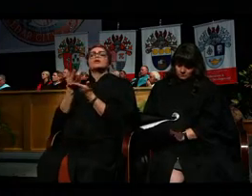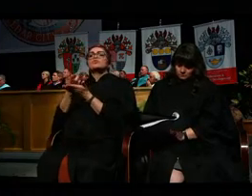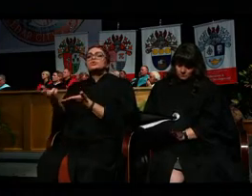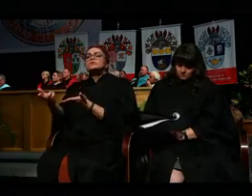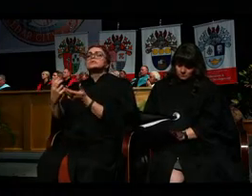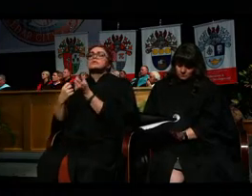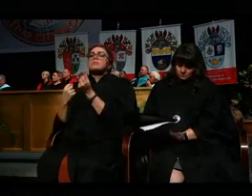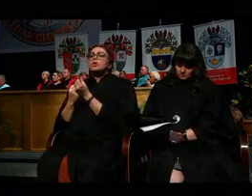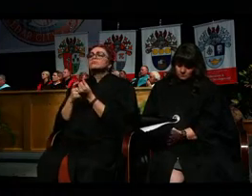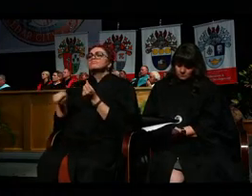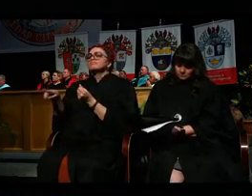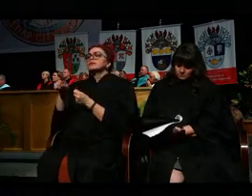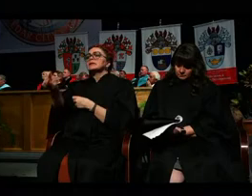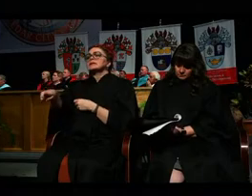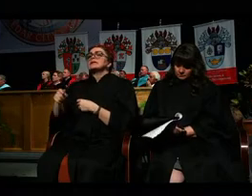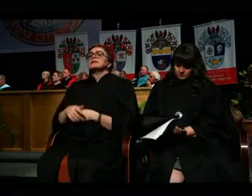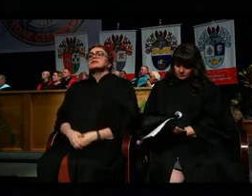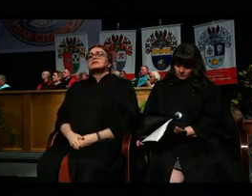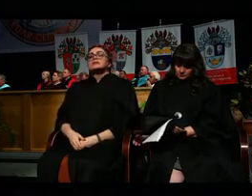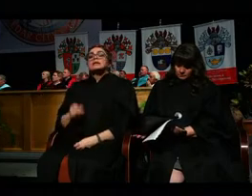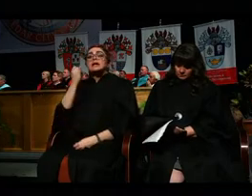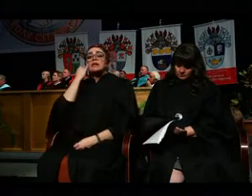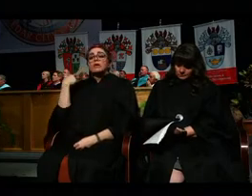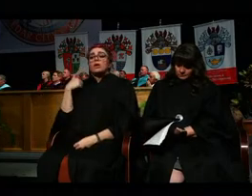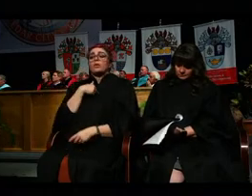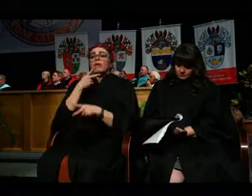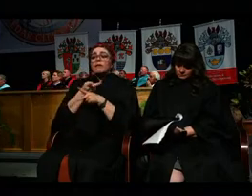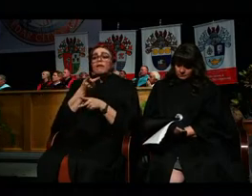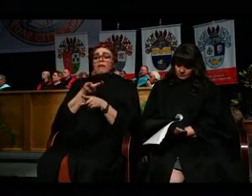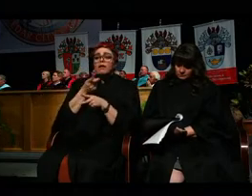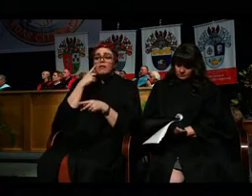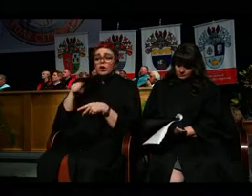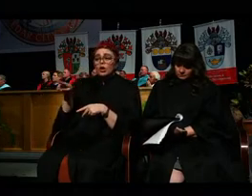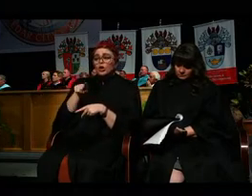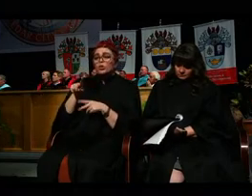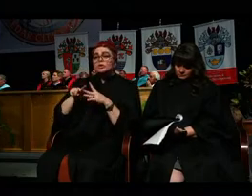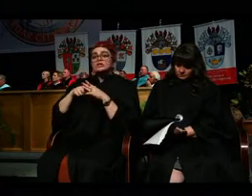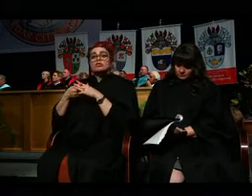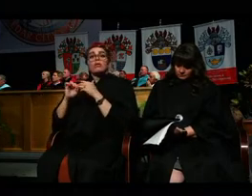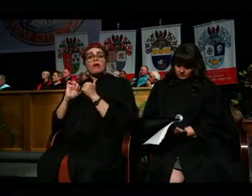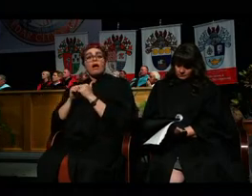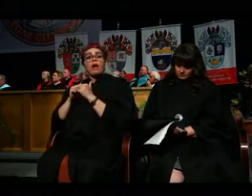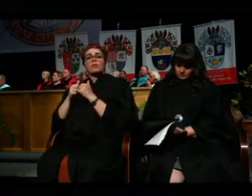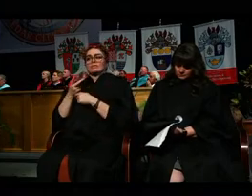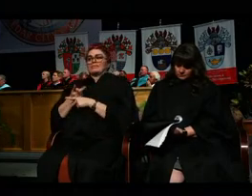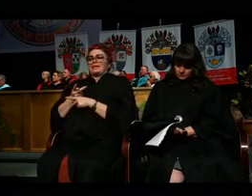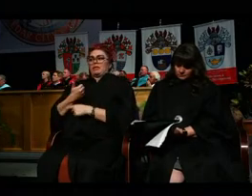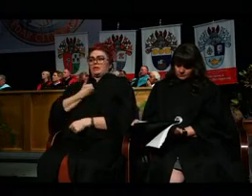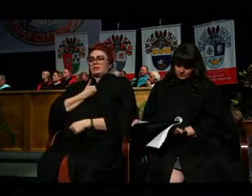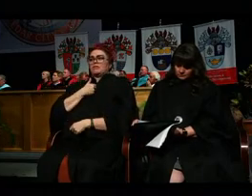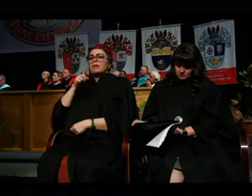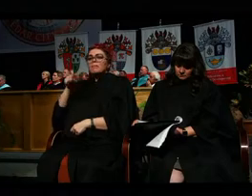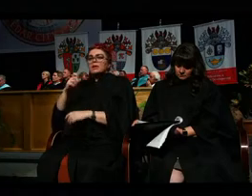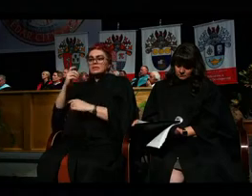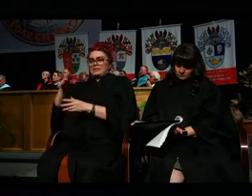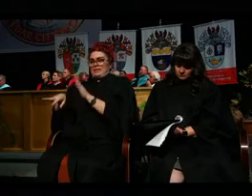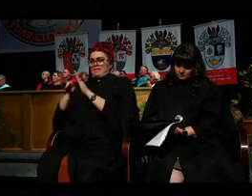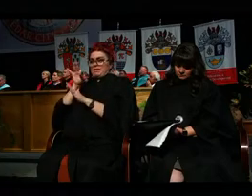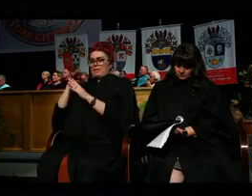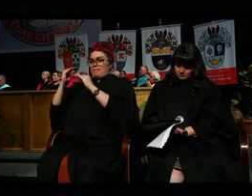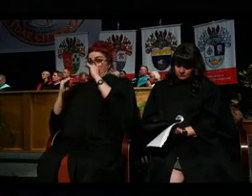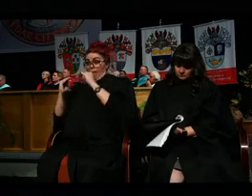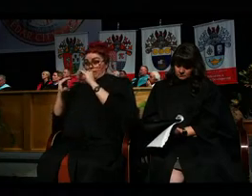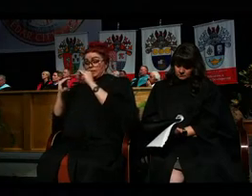support you need. To take care of others, we begin by taking care of ourselves. We need to find balance, a sustainable